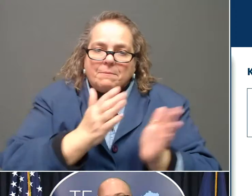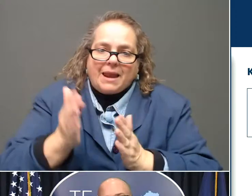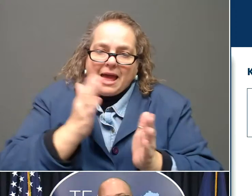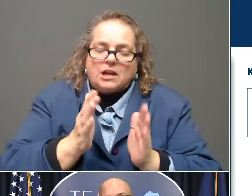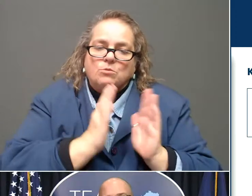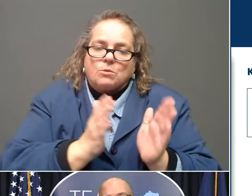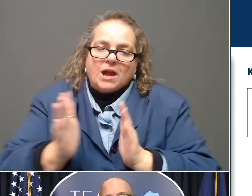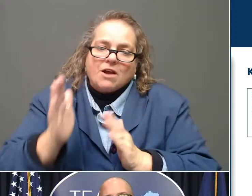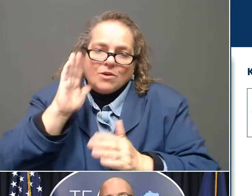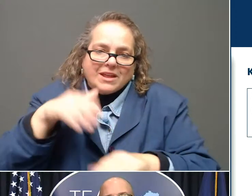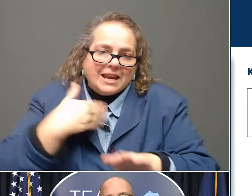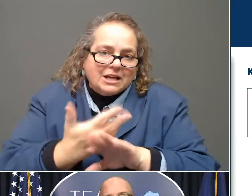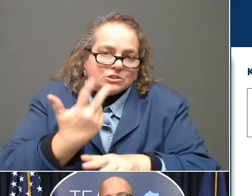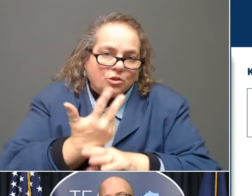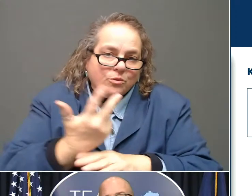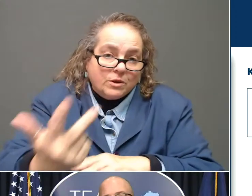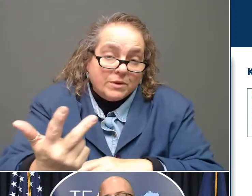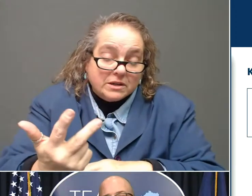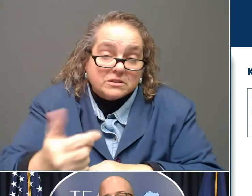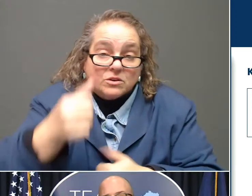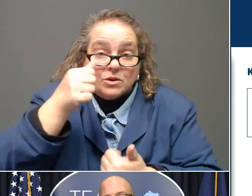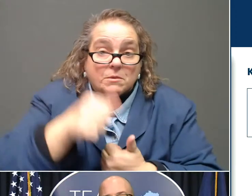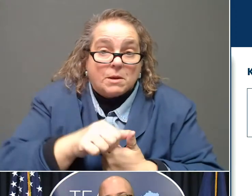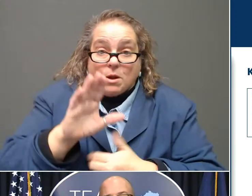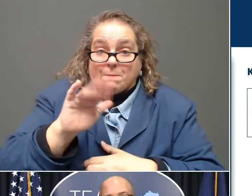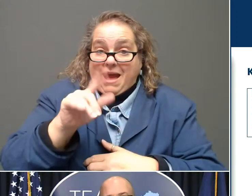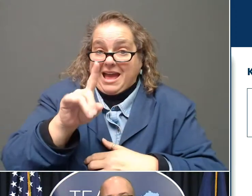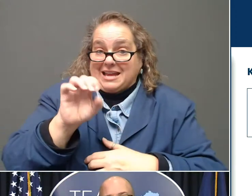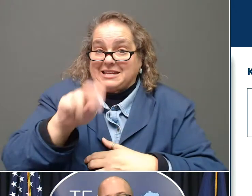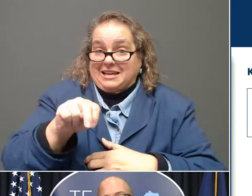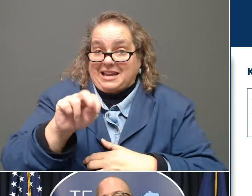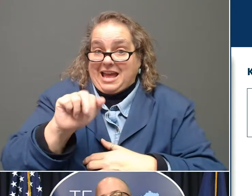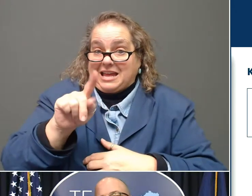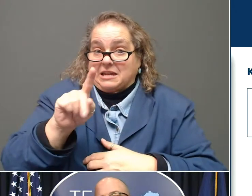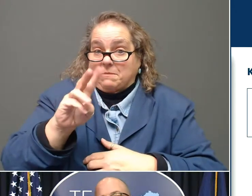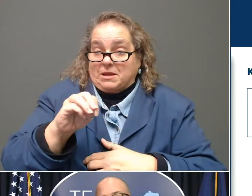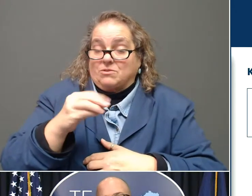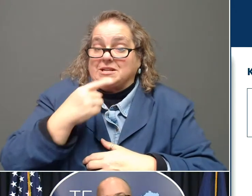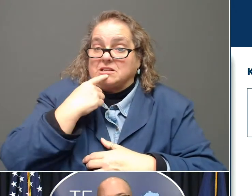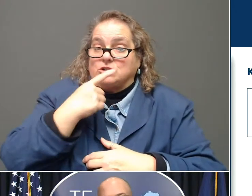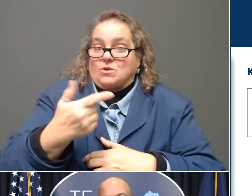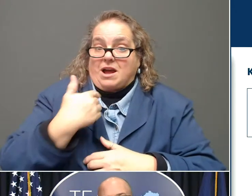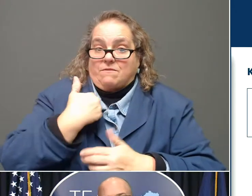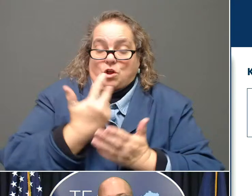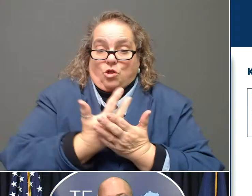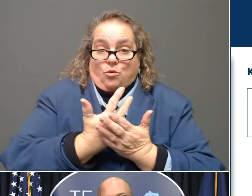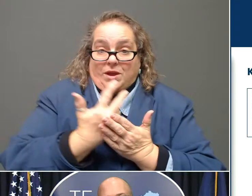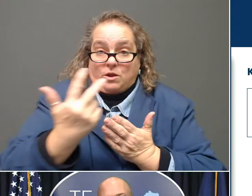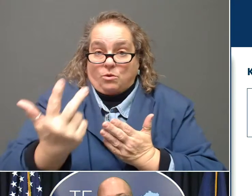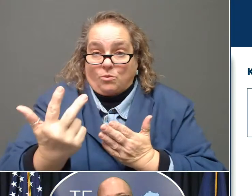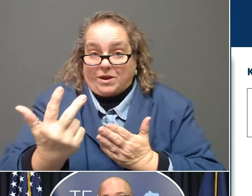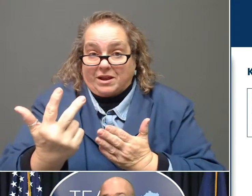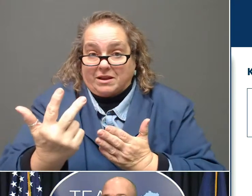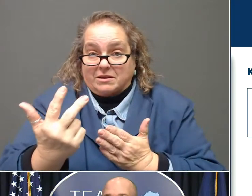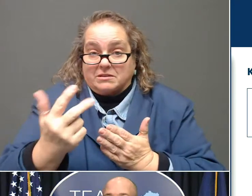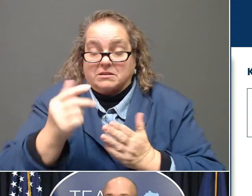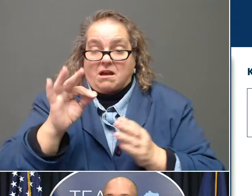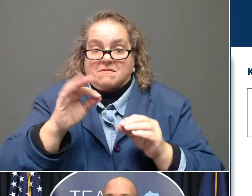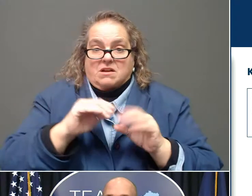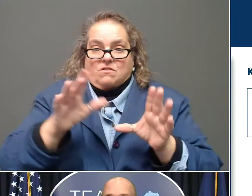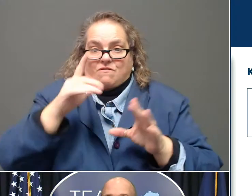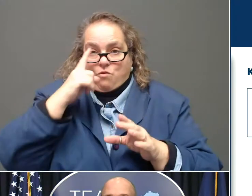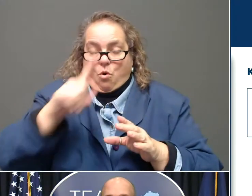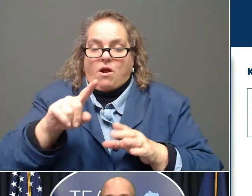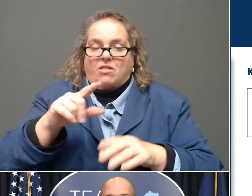and local customization. It also adds for a lot of complexity when you try to operationalize a program across the